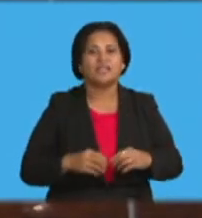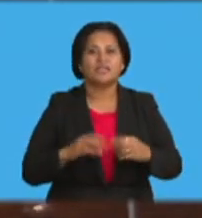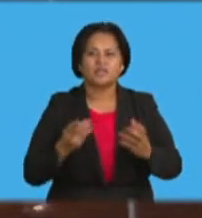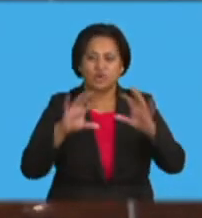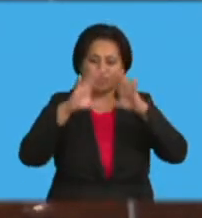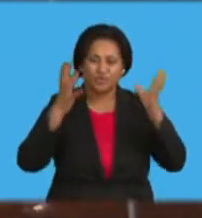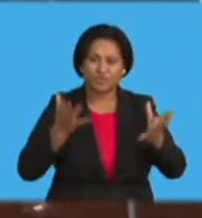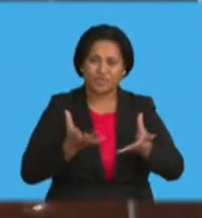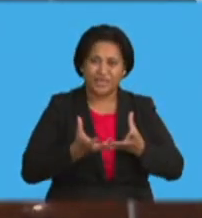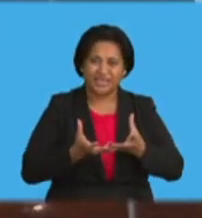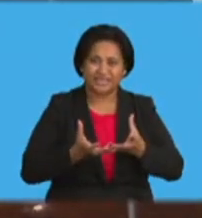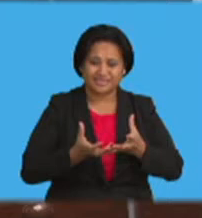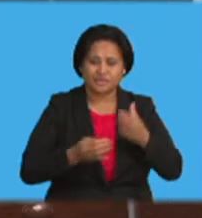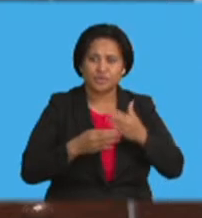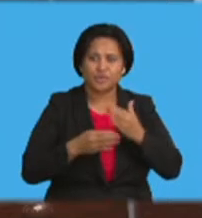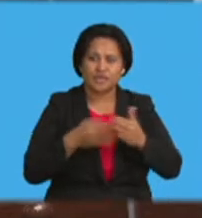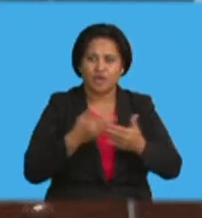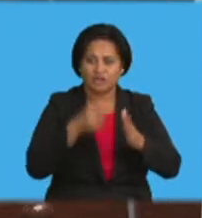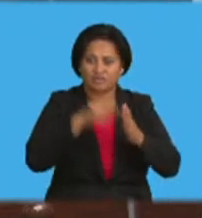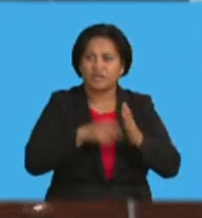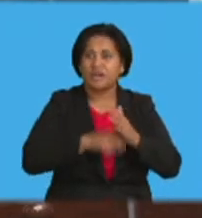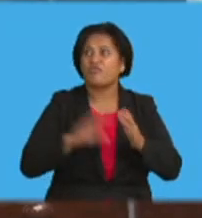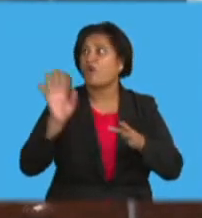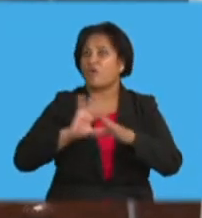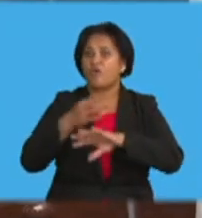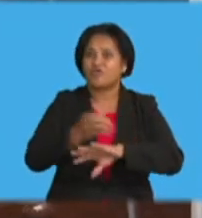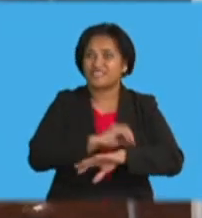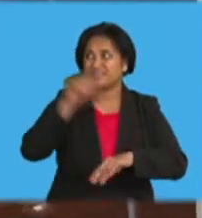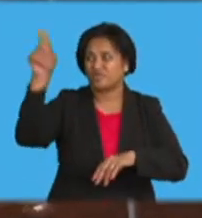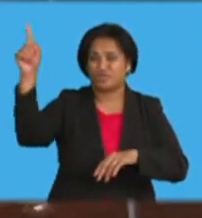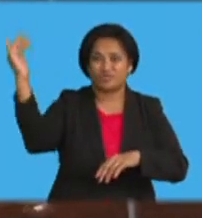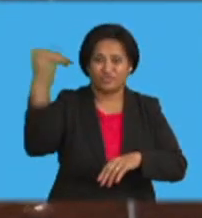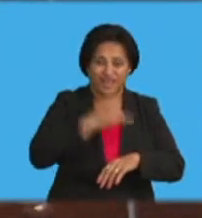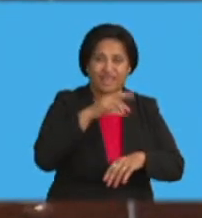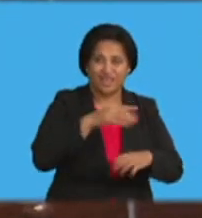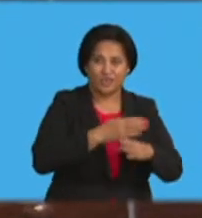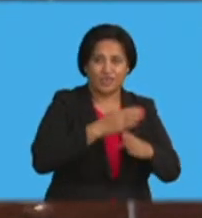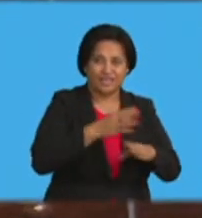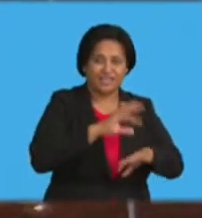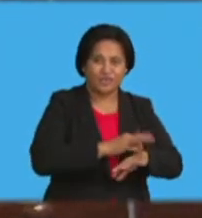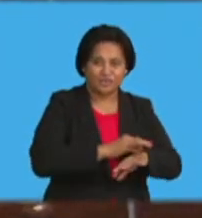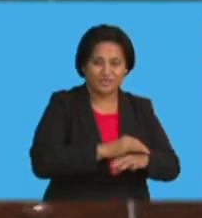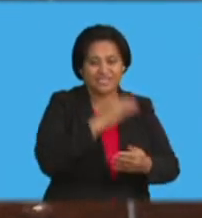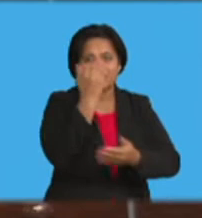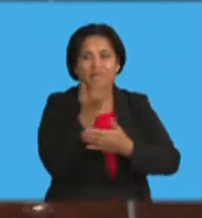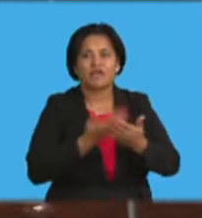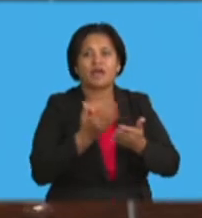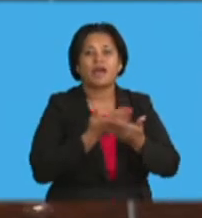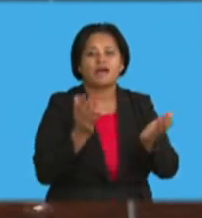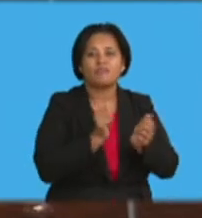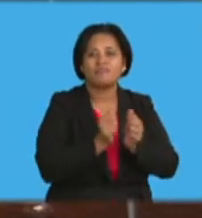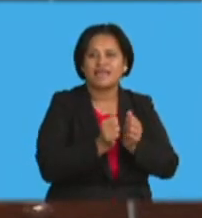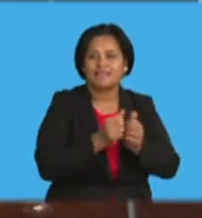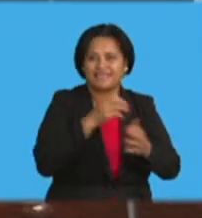on taxation of expatriates or non-resident employees in any country is dependent on the number of days a person is present in a country